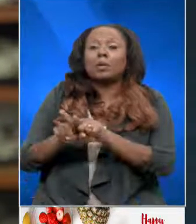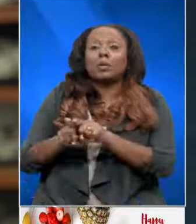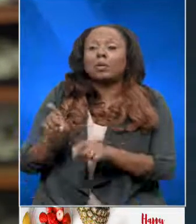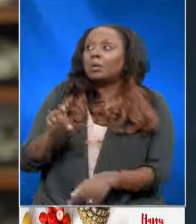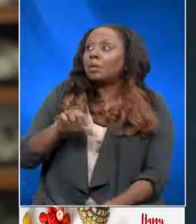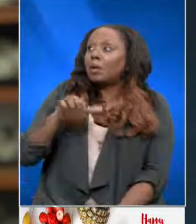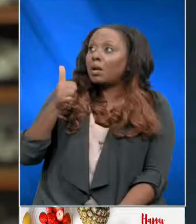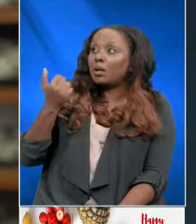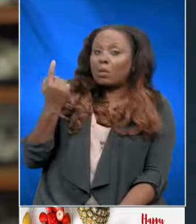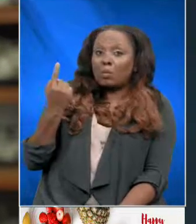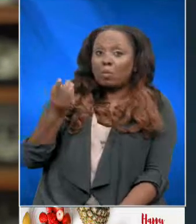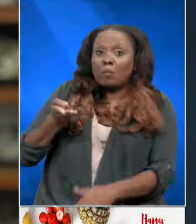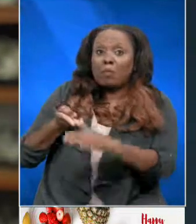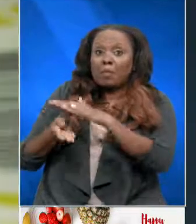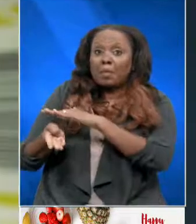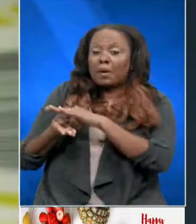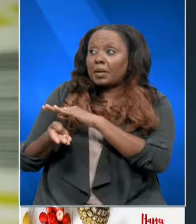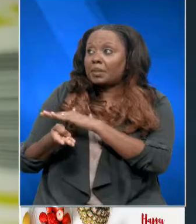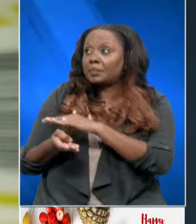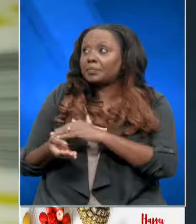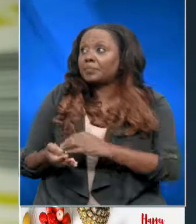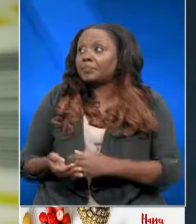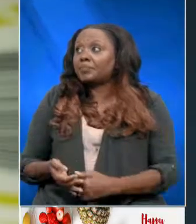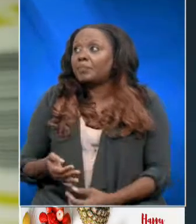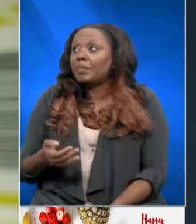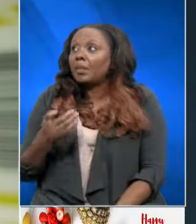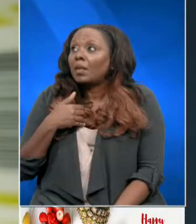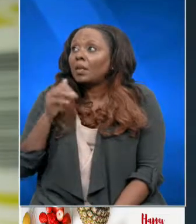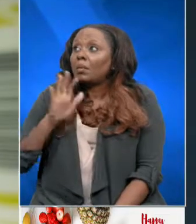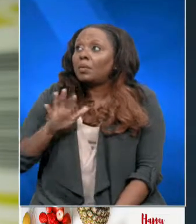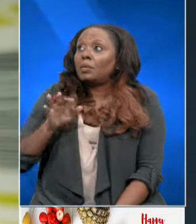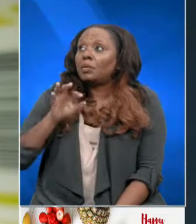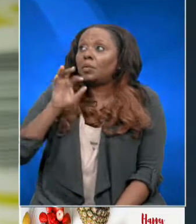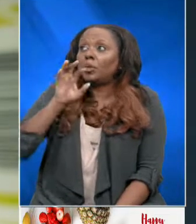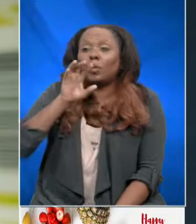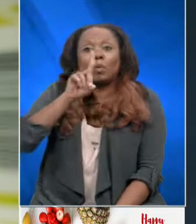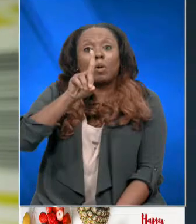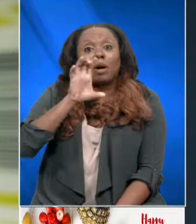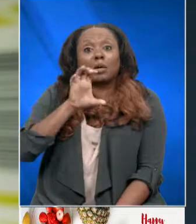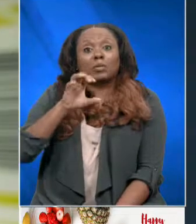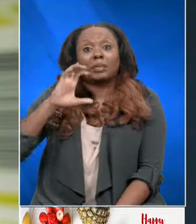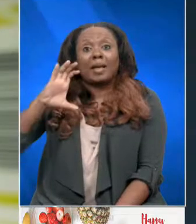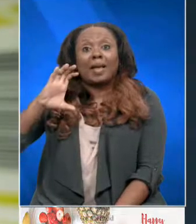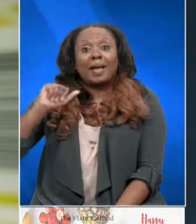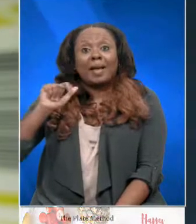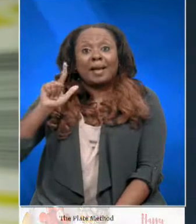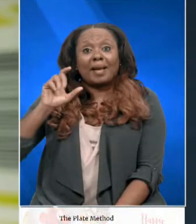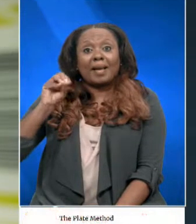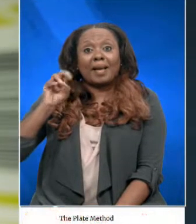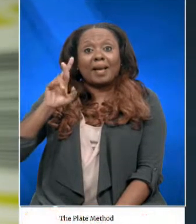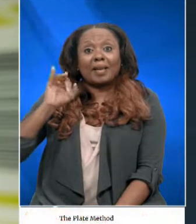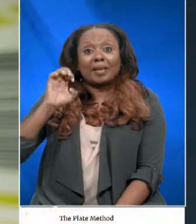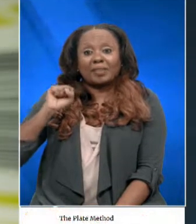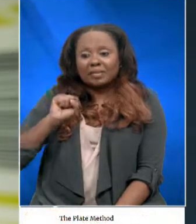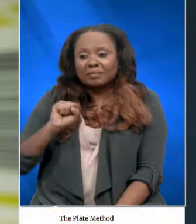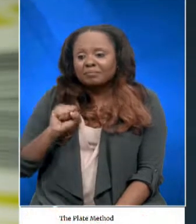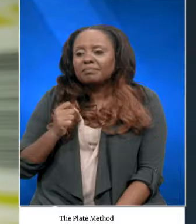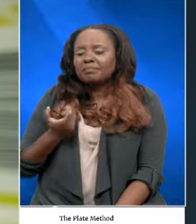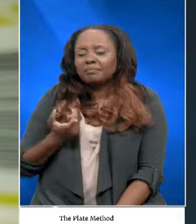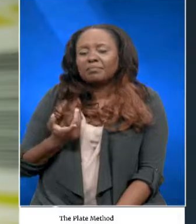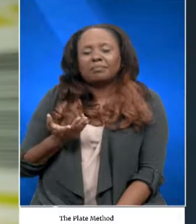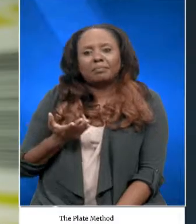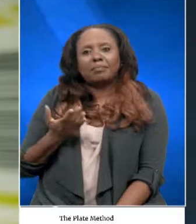in baking, this particular one has about 100 calories per tablespoon, and it is a source of saturated